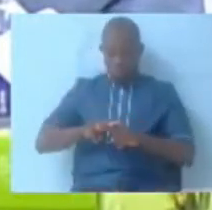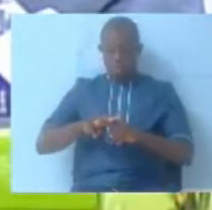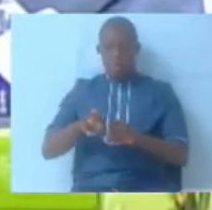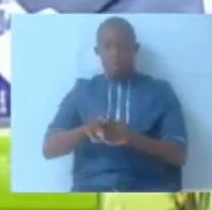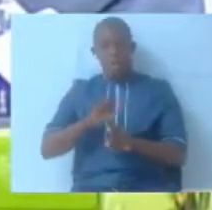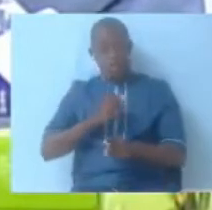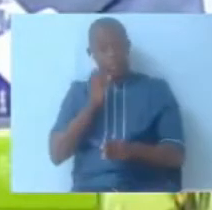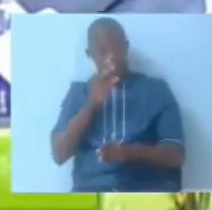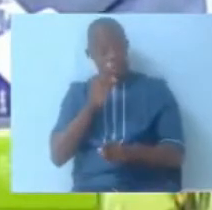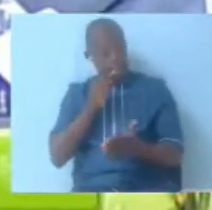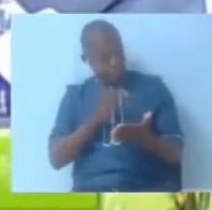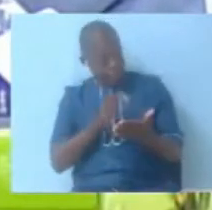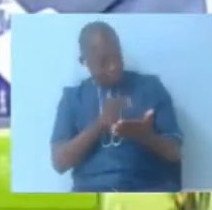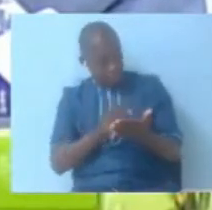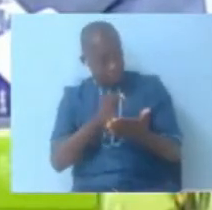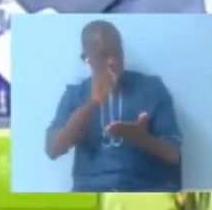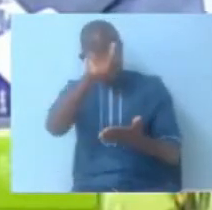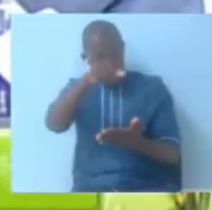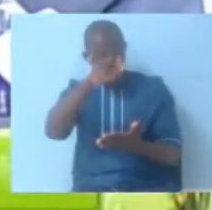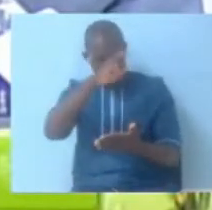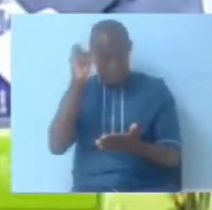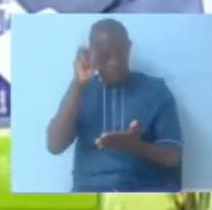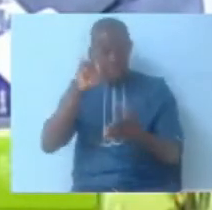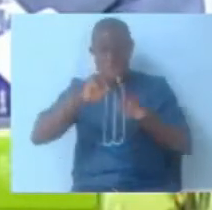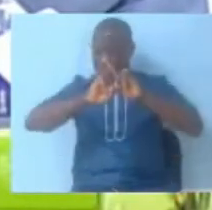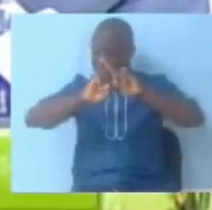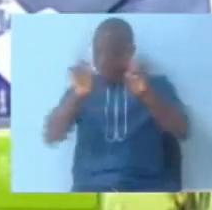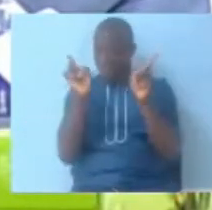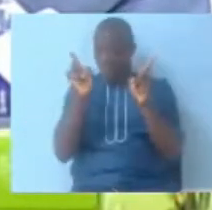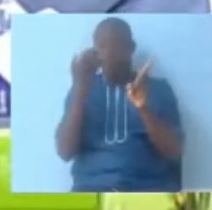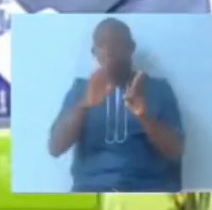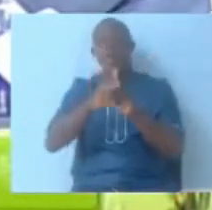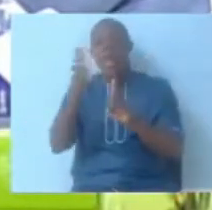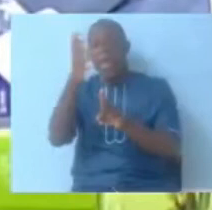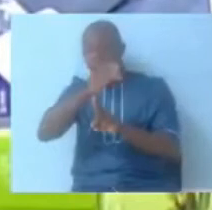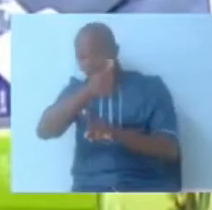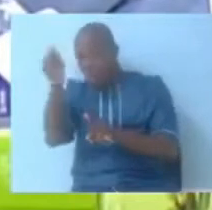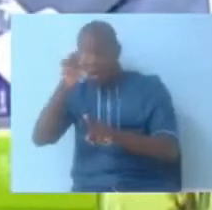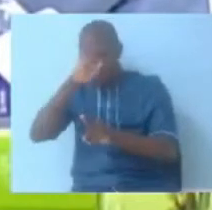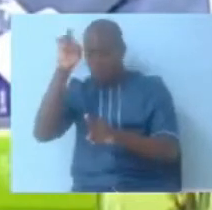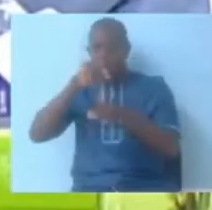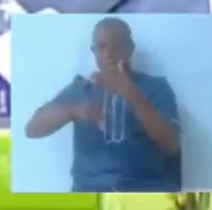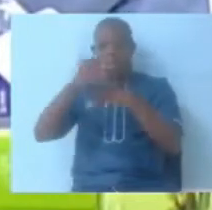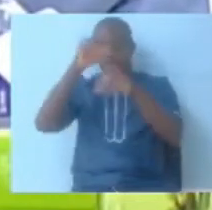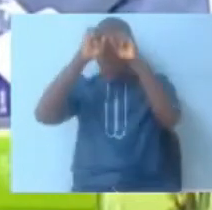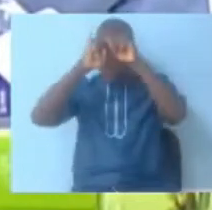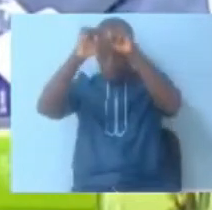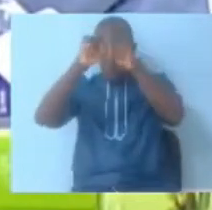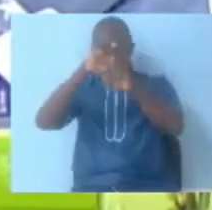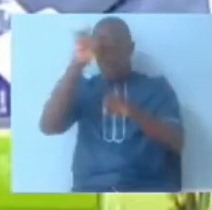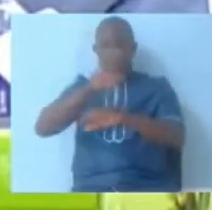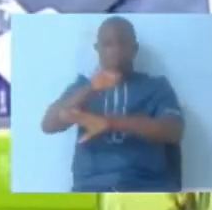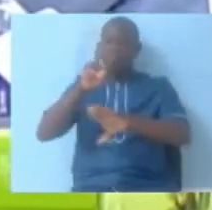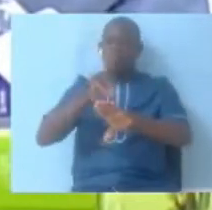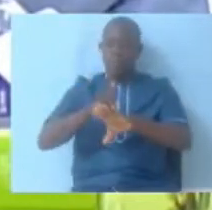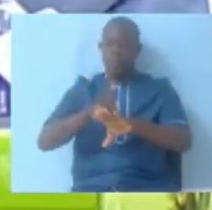this your work is different from every other type of work in the public service. Akonyen tela nyindo ko nindo ku dolu be fatata le mansa kunda do ko